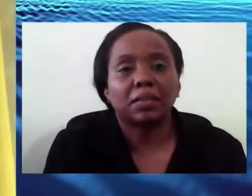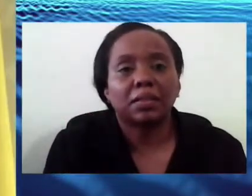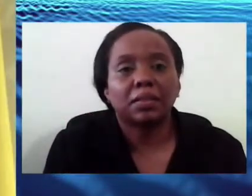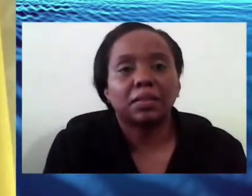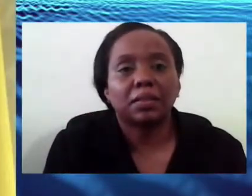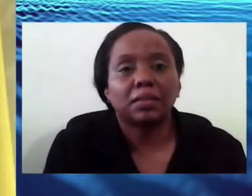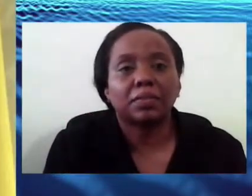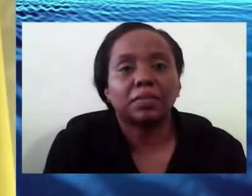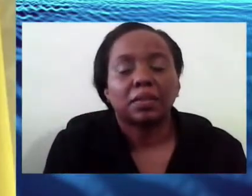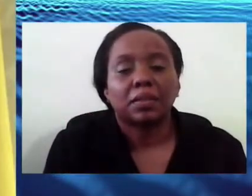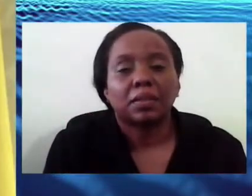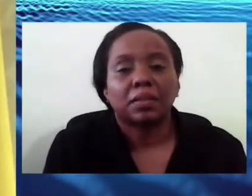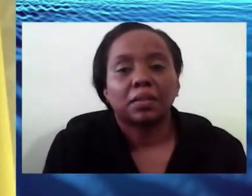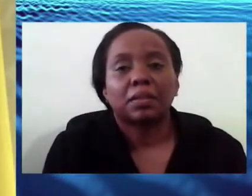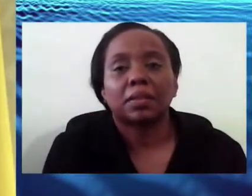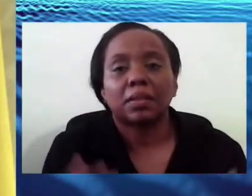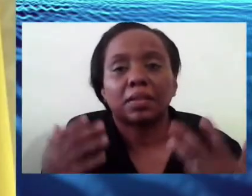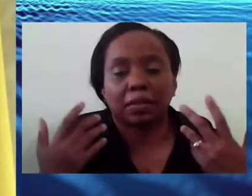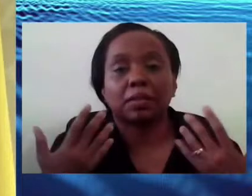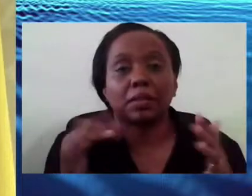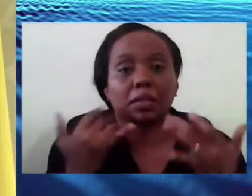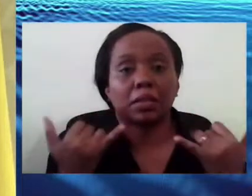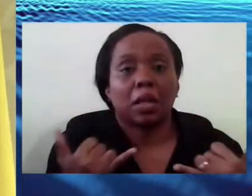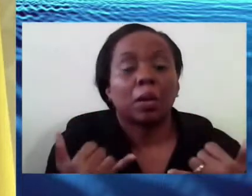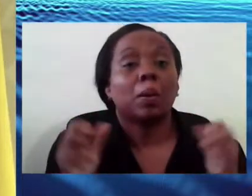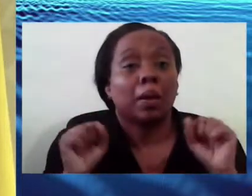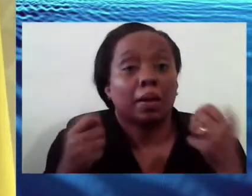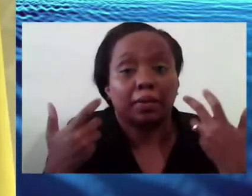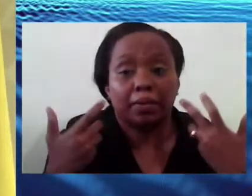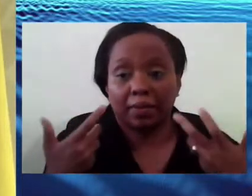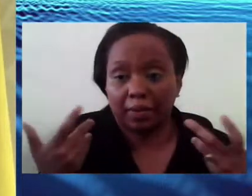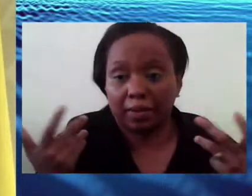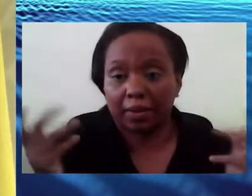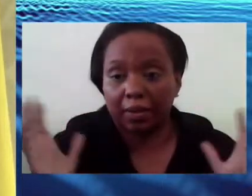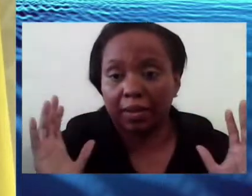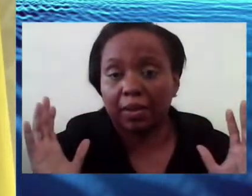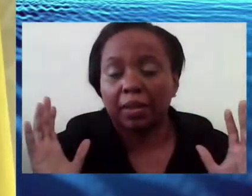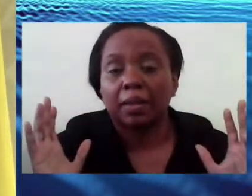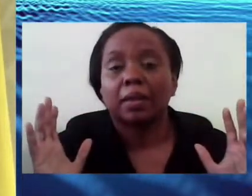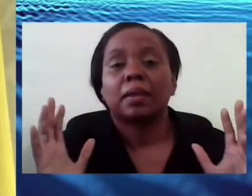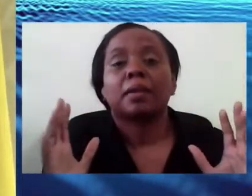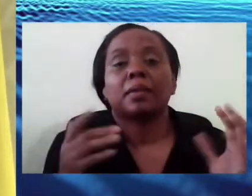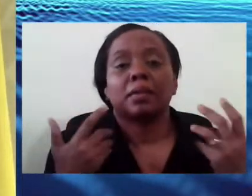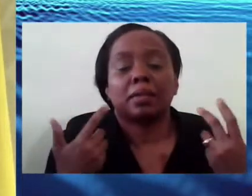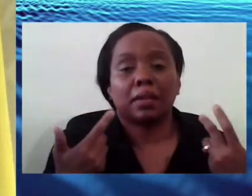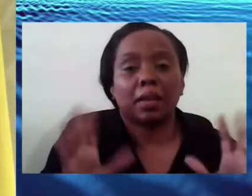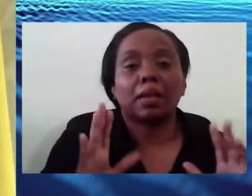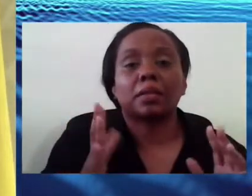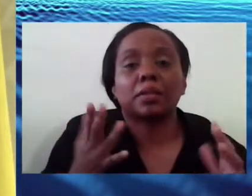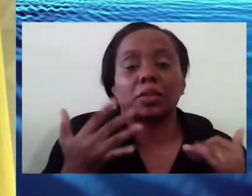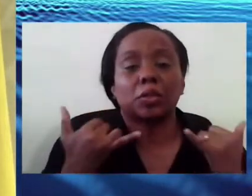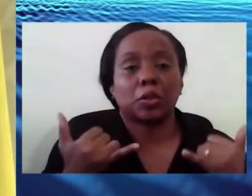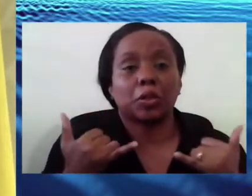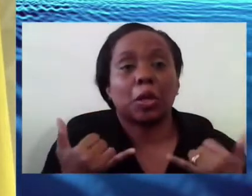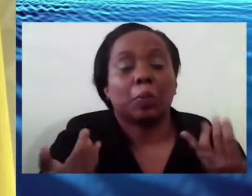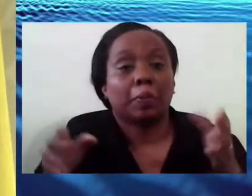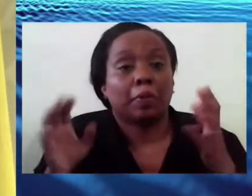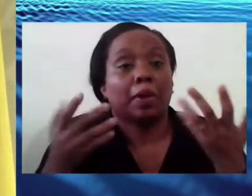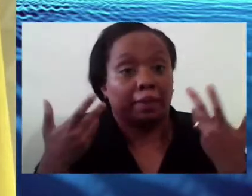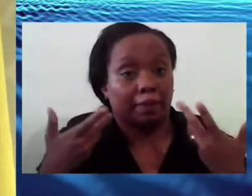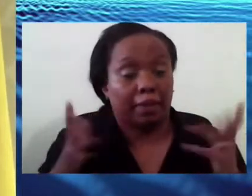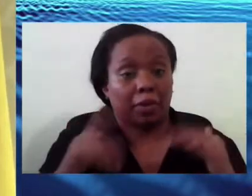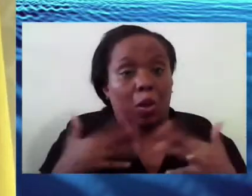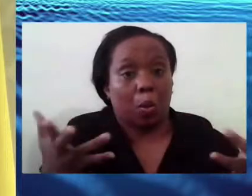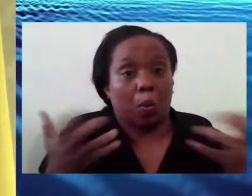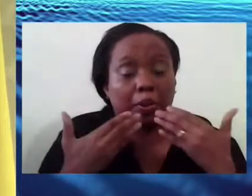Okay, well, I think that's a good point on which we can end if members of the media are satisfied. So as we close, let me thank